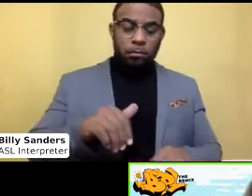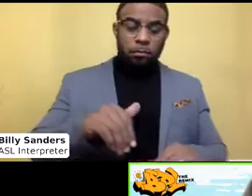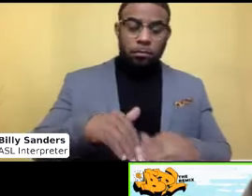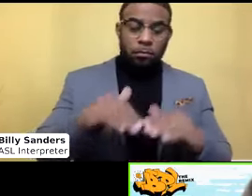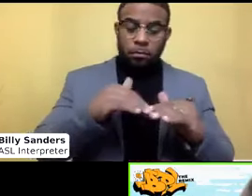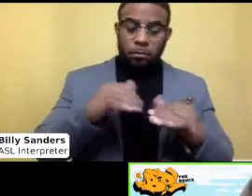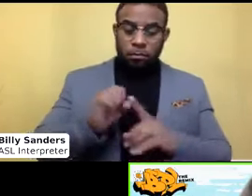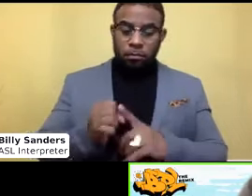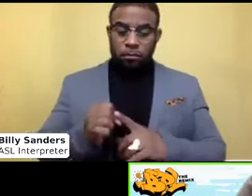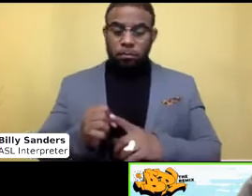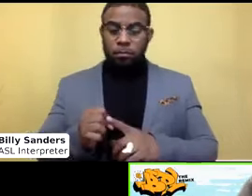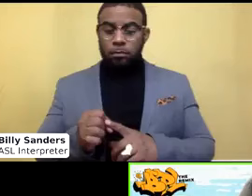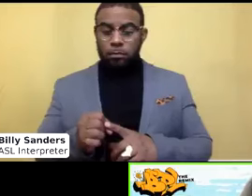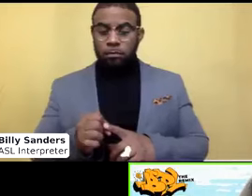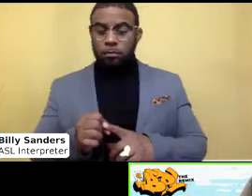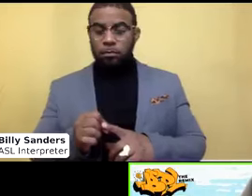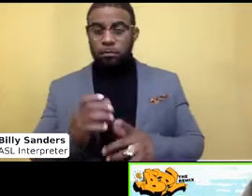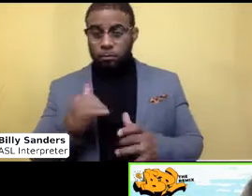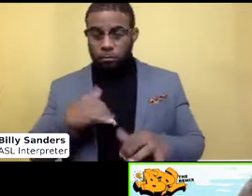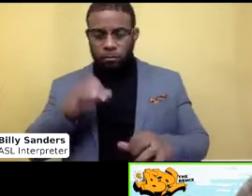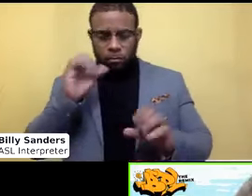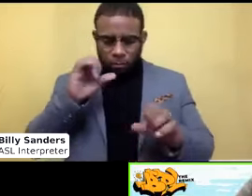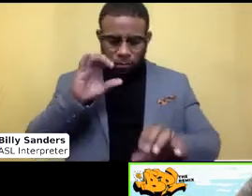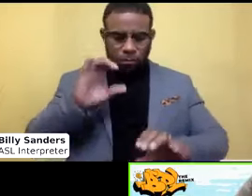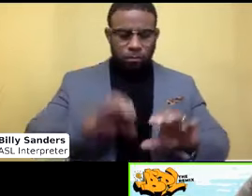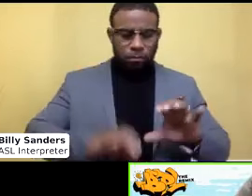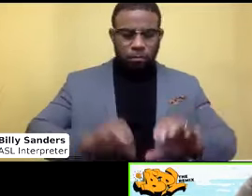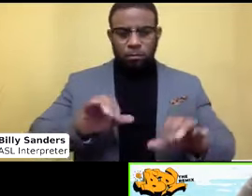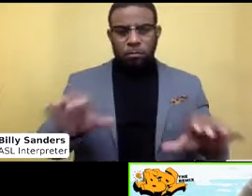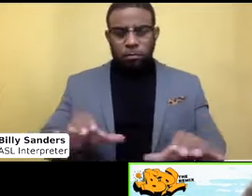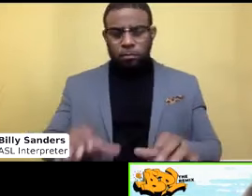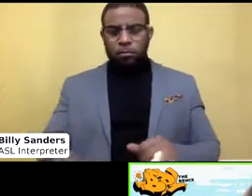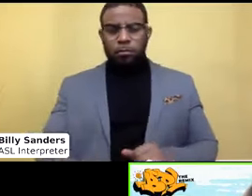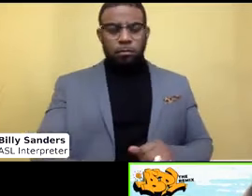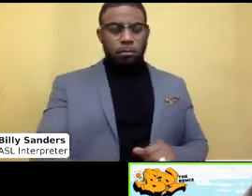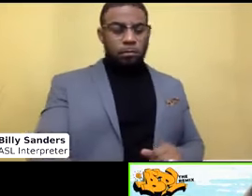there are wonderful Congolese activists doing great work.